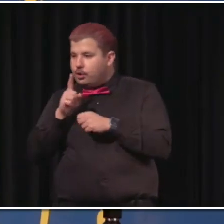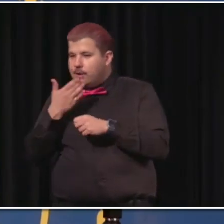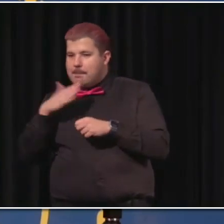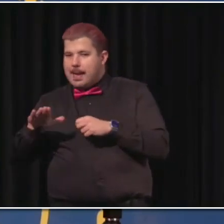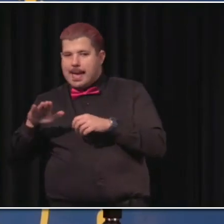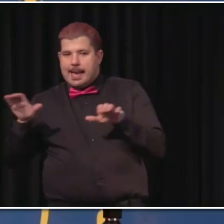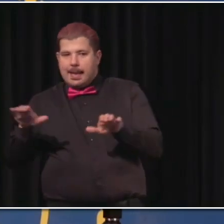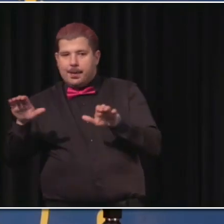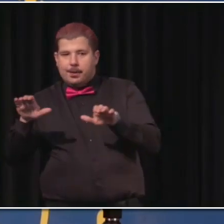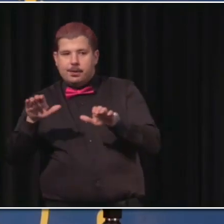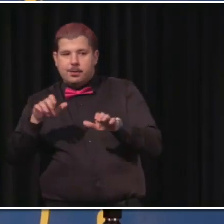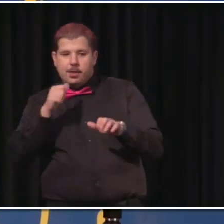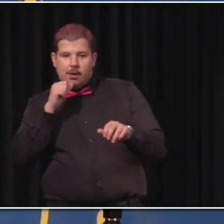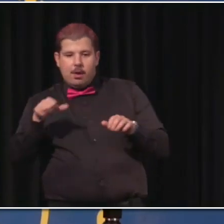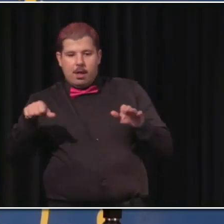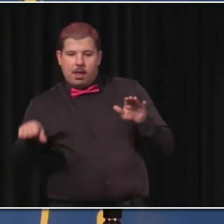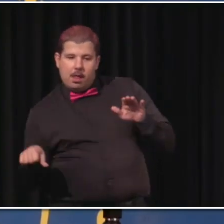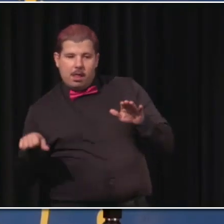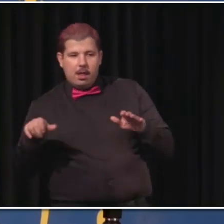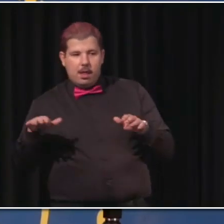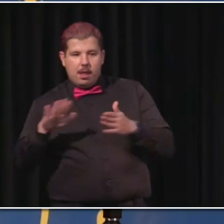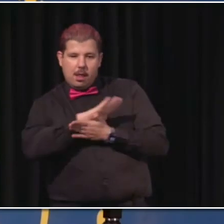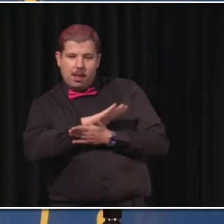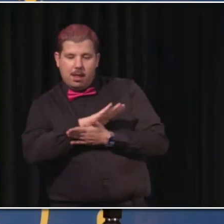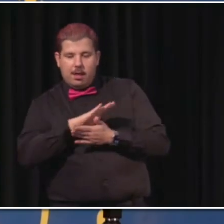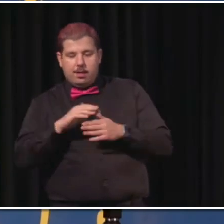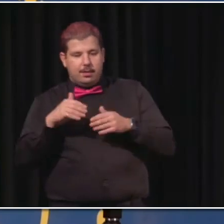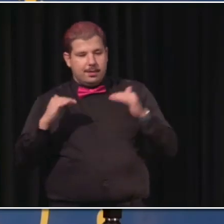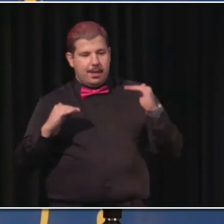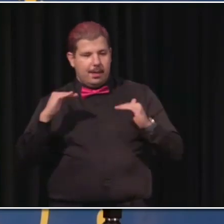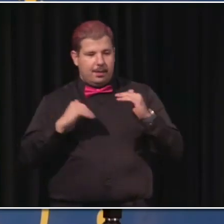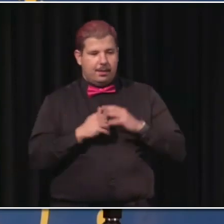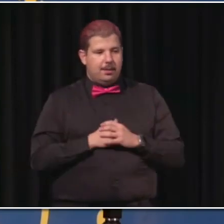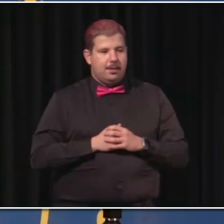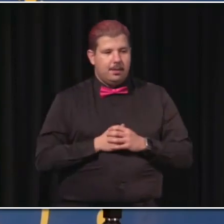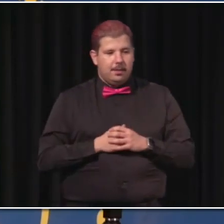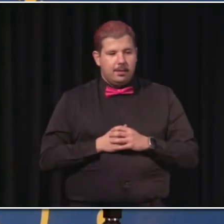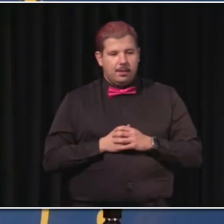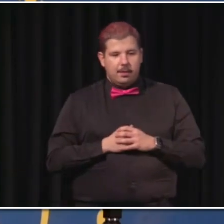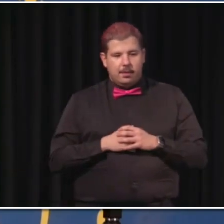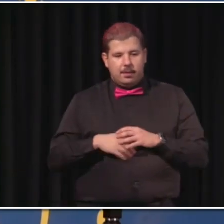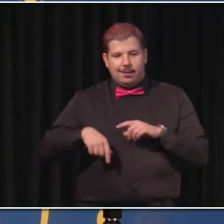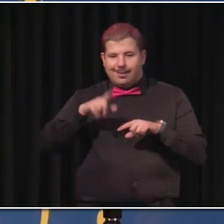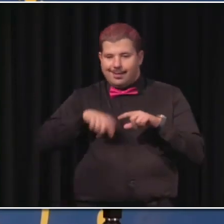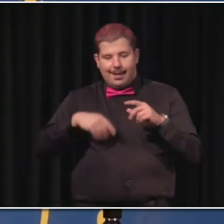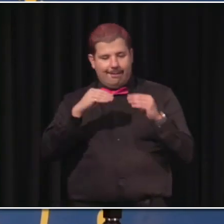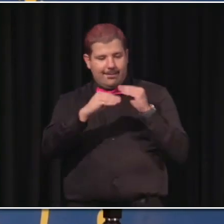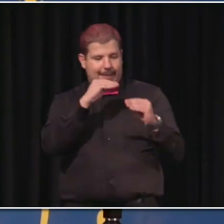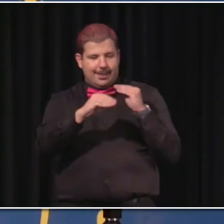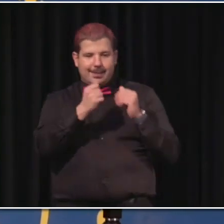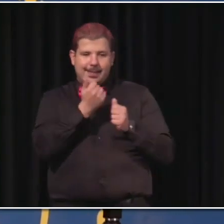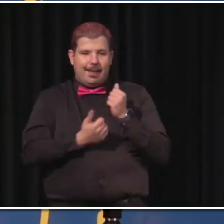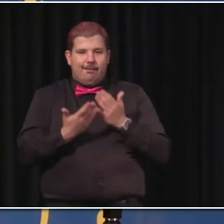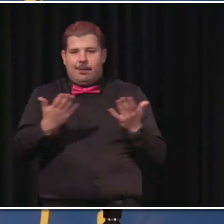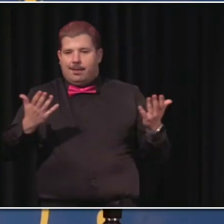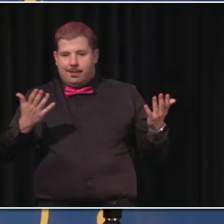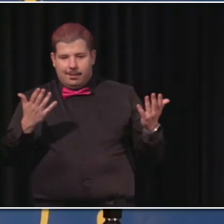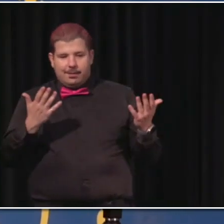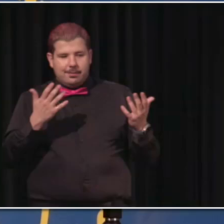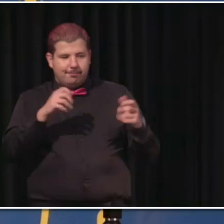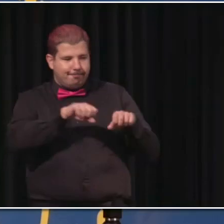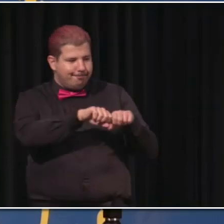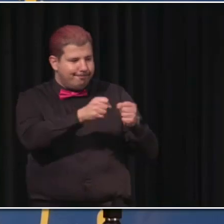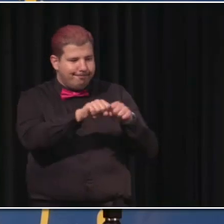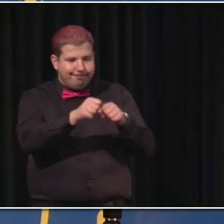don't put their thumb on the scale. We cannot fix everything that's broken